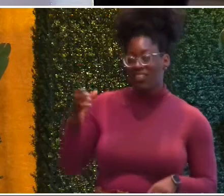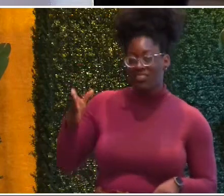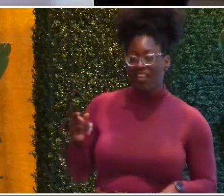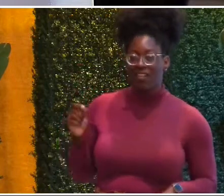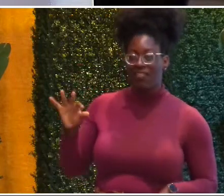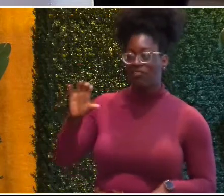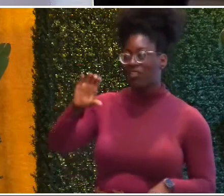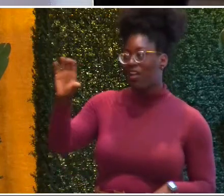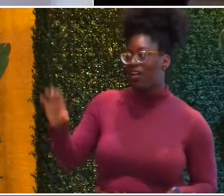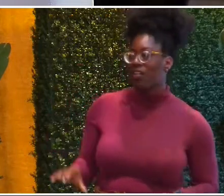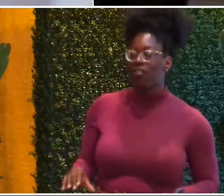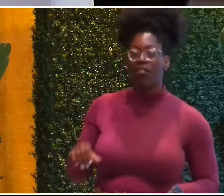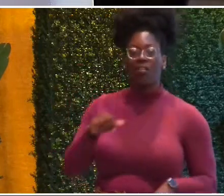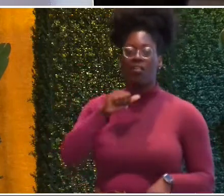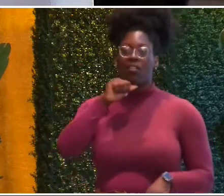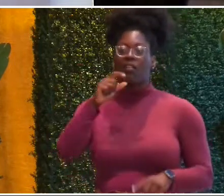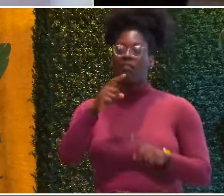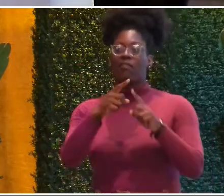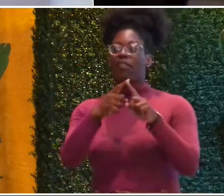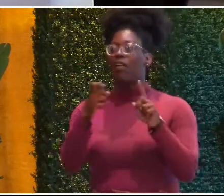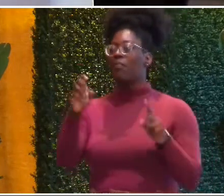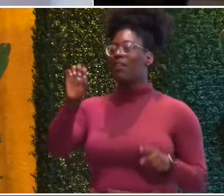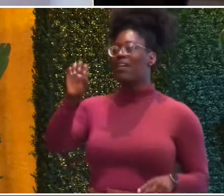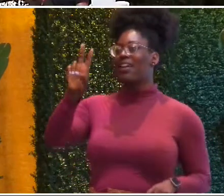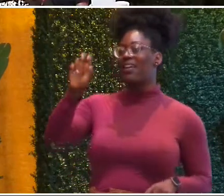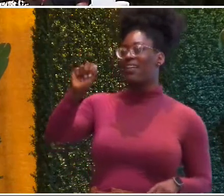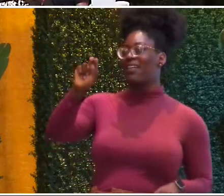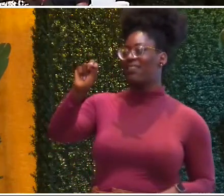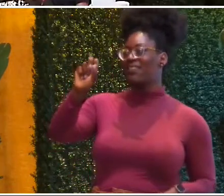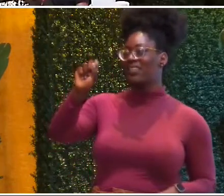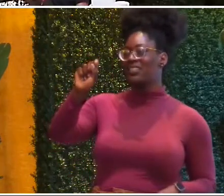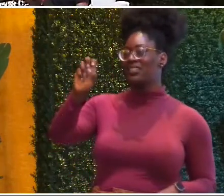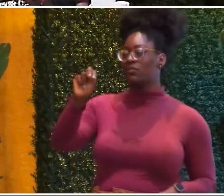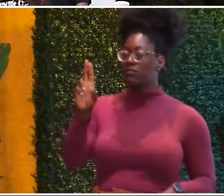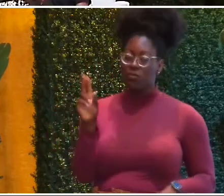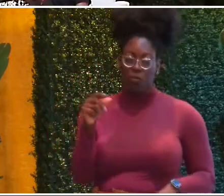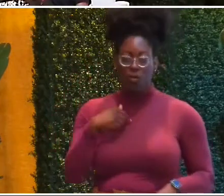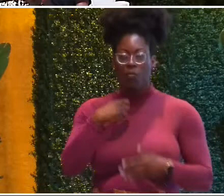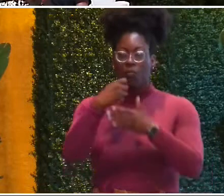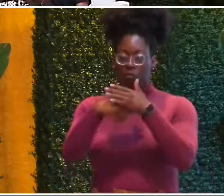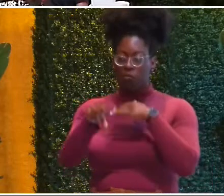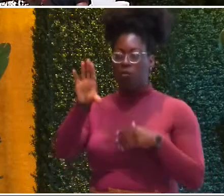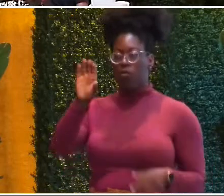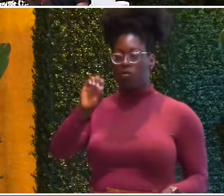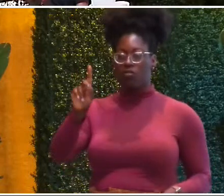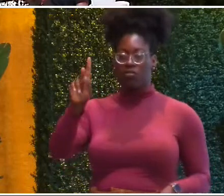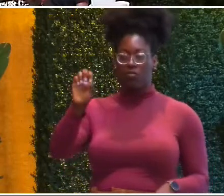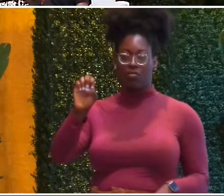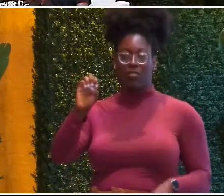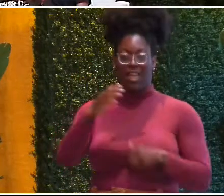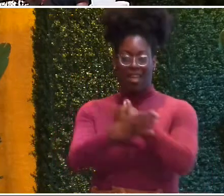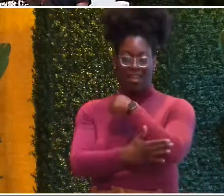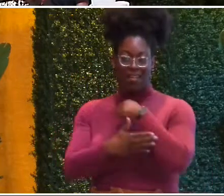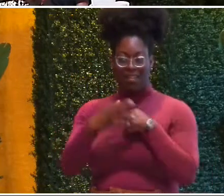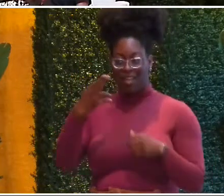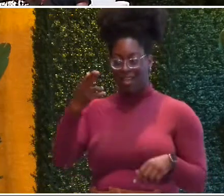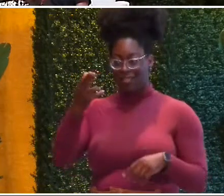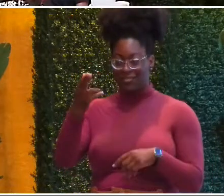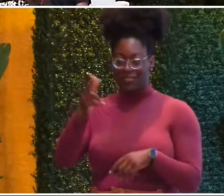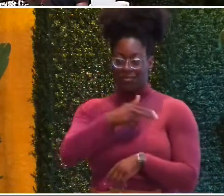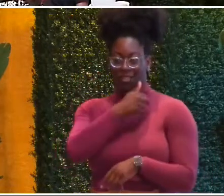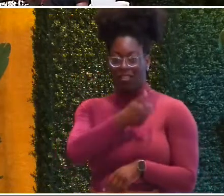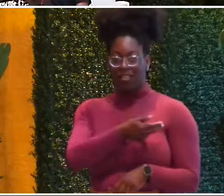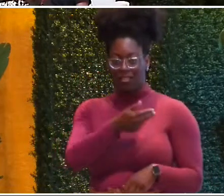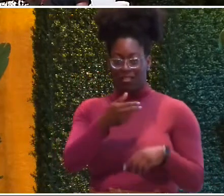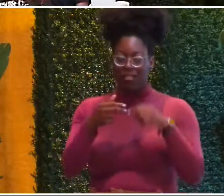not a girl from Evanston. I was born at Cook County Hospital, they called John Stroger, They turned it into